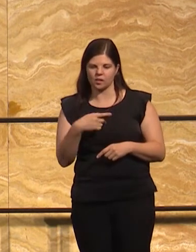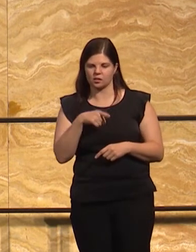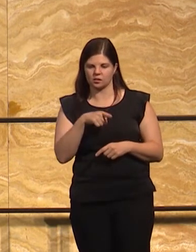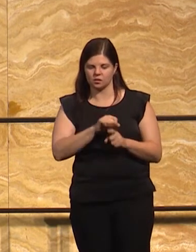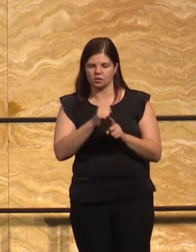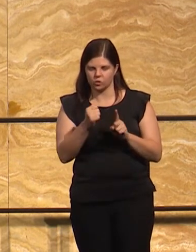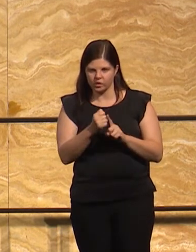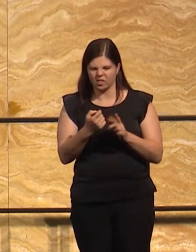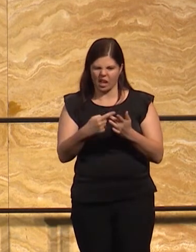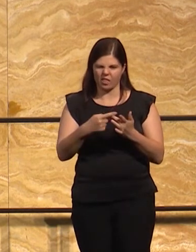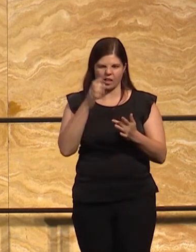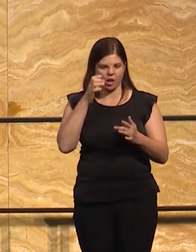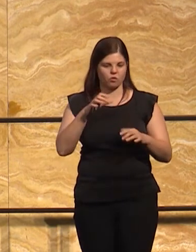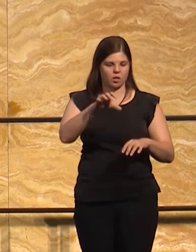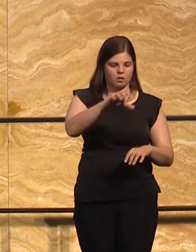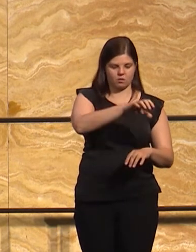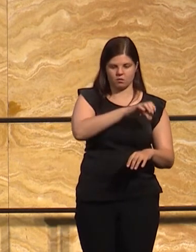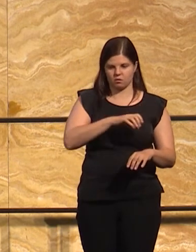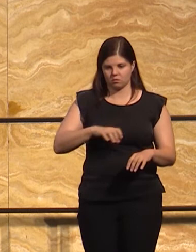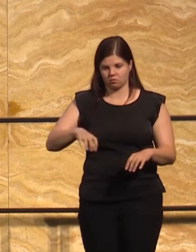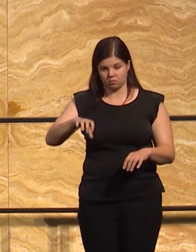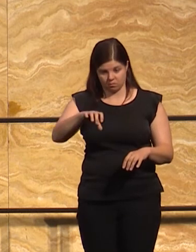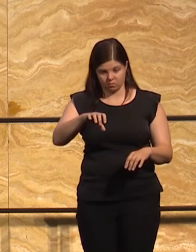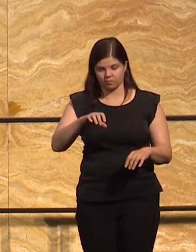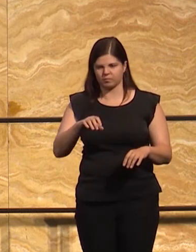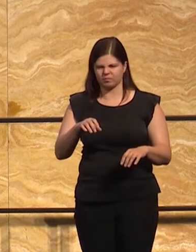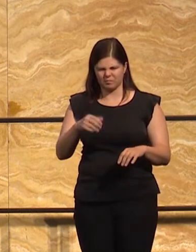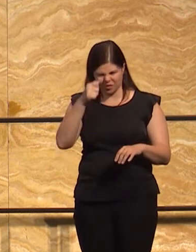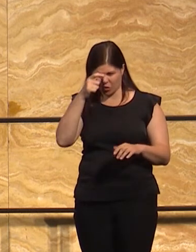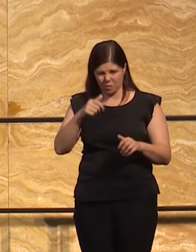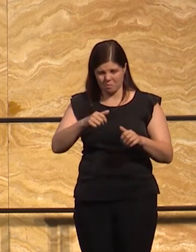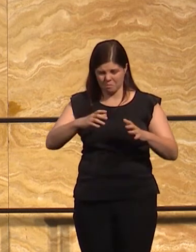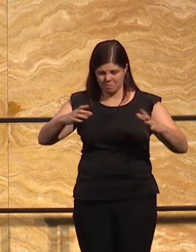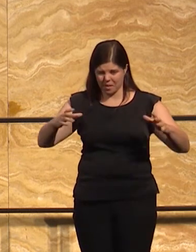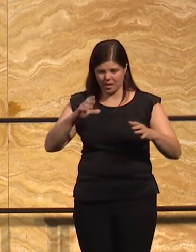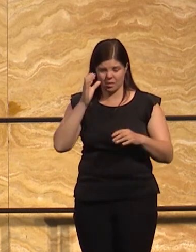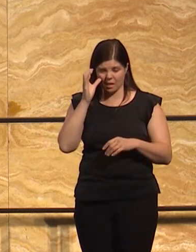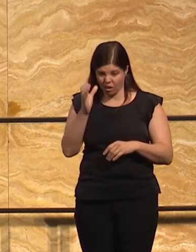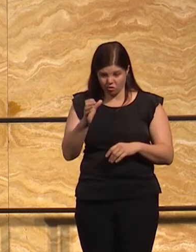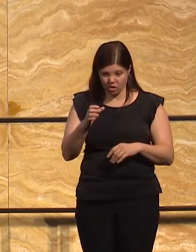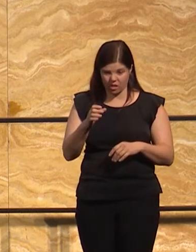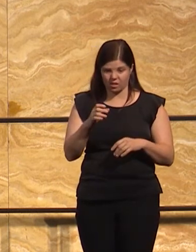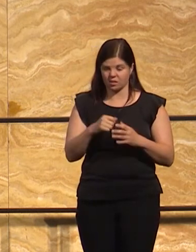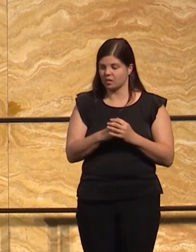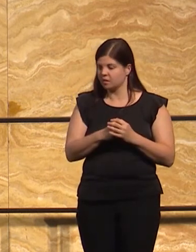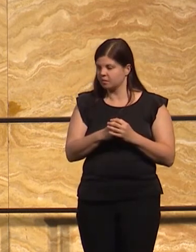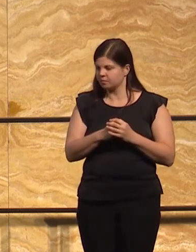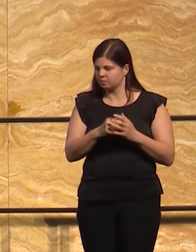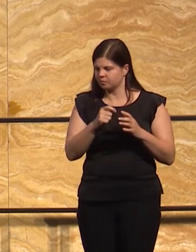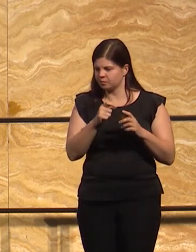South Sudan. Congo, the huge country, you know, DRC.